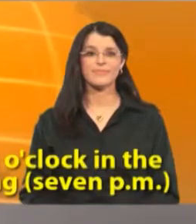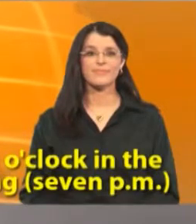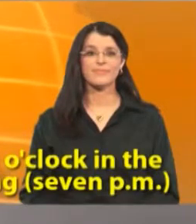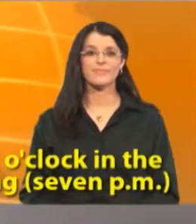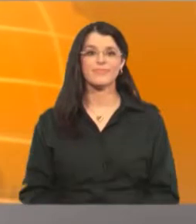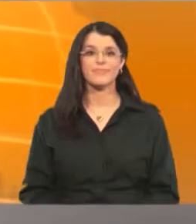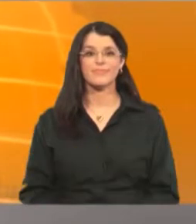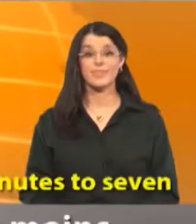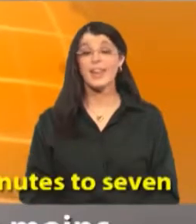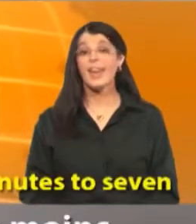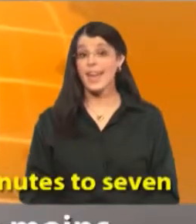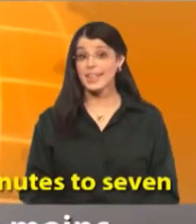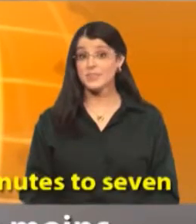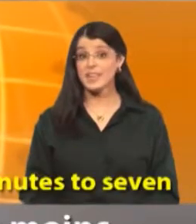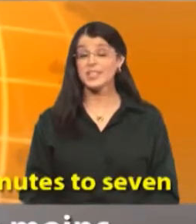7 heures du soir.